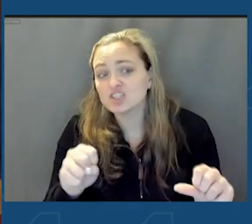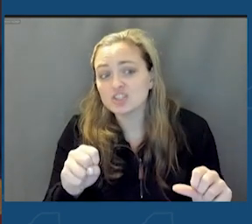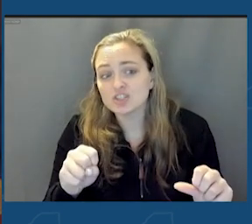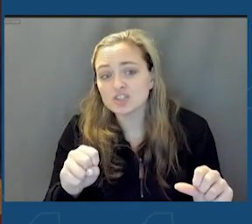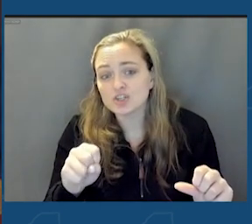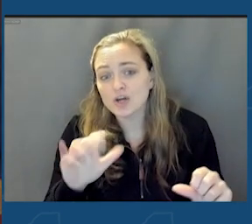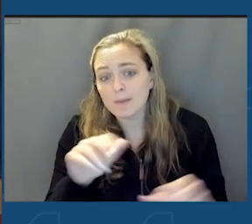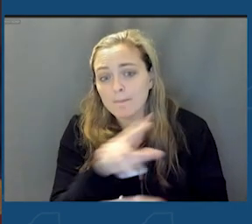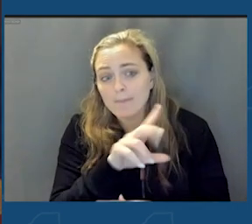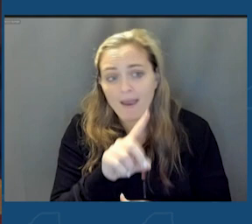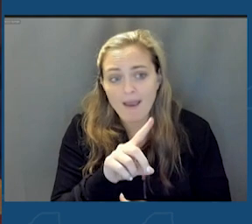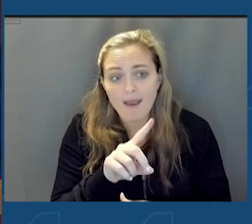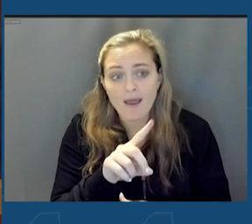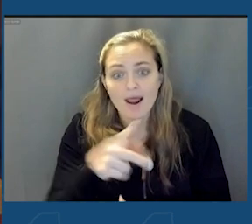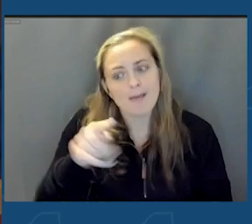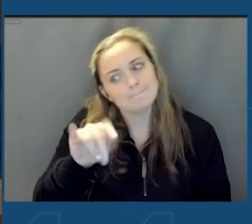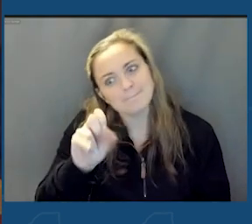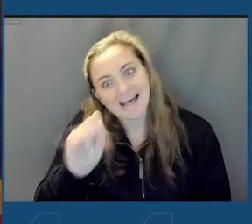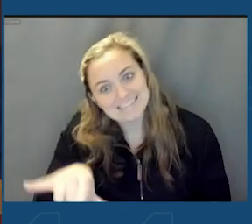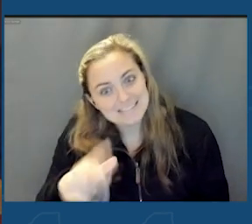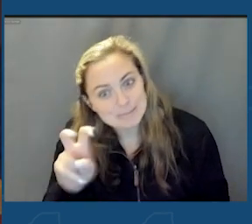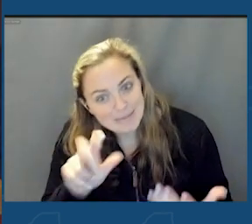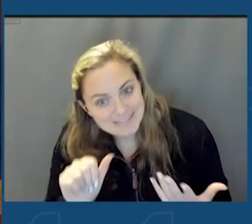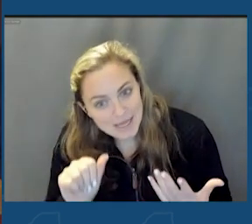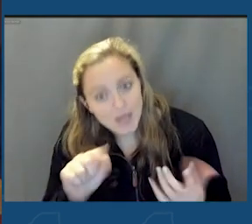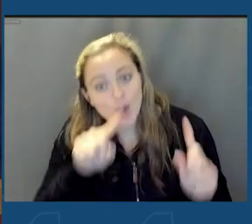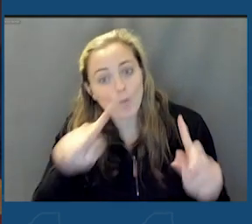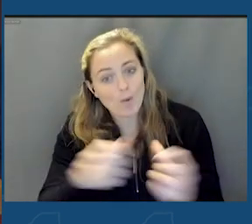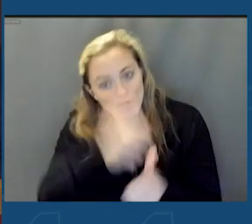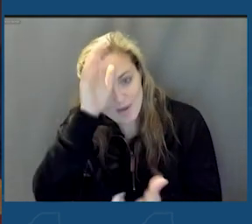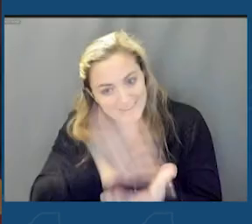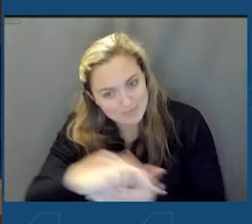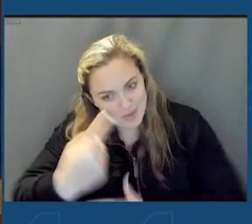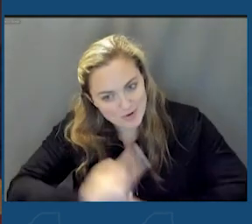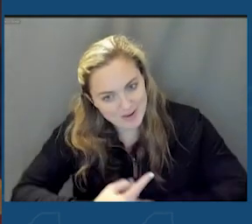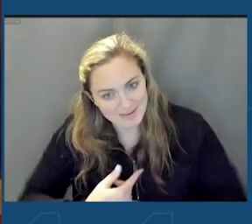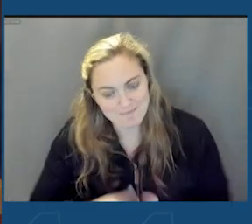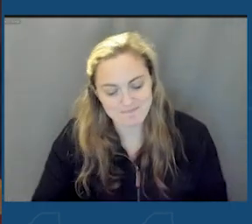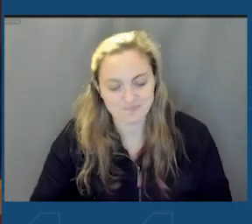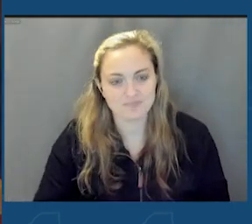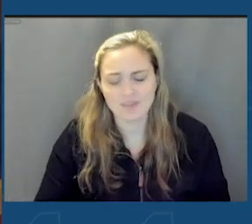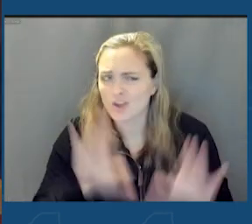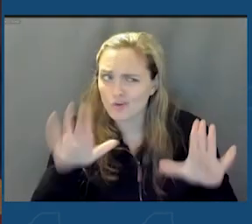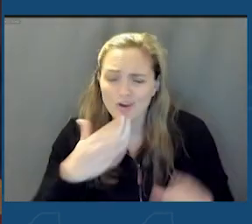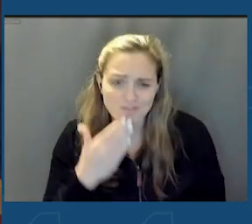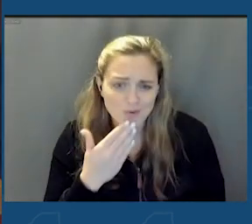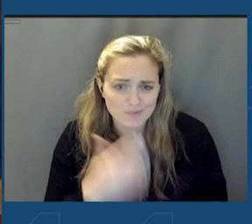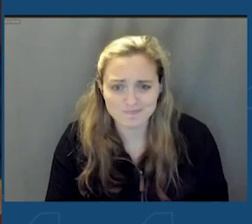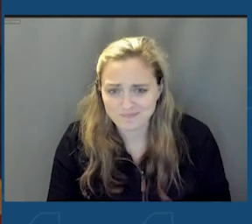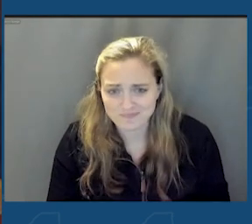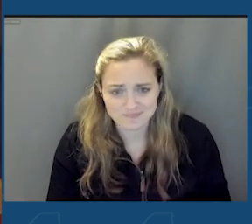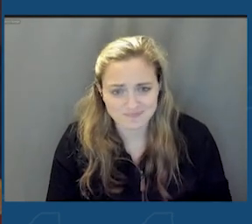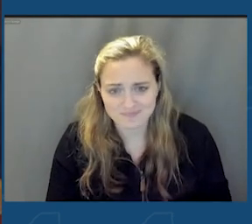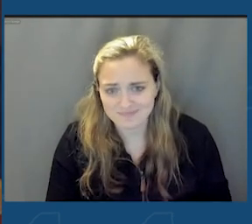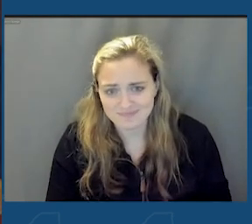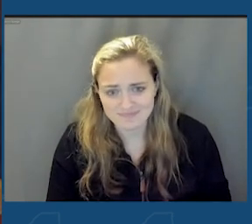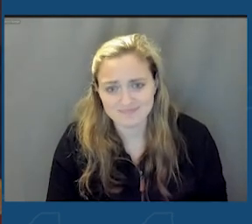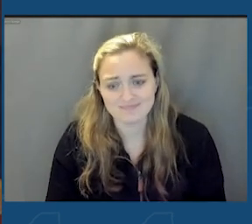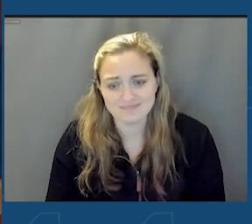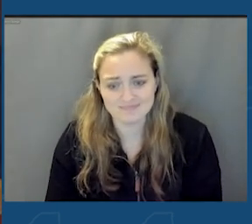and of course, Patsy's Pizza. Went to Patsy's with my husband the other night, late at night, great food. But this really